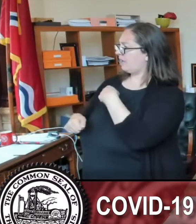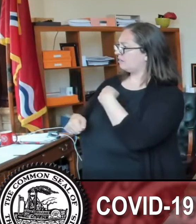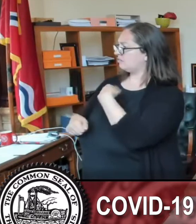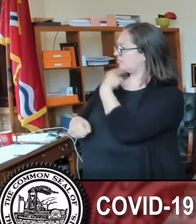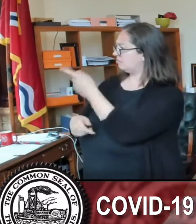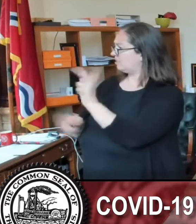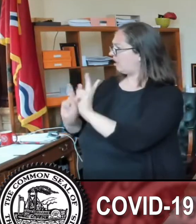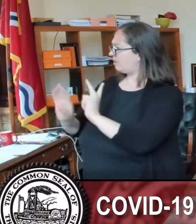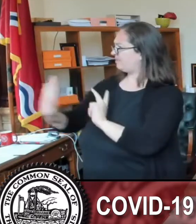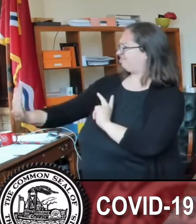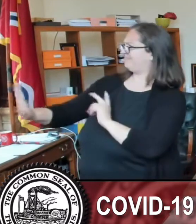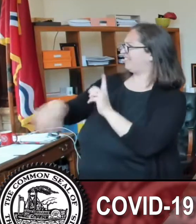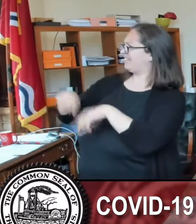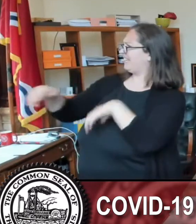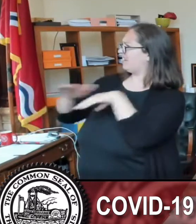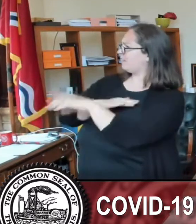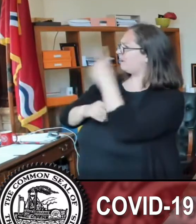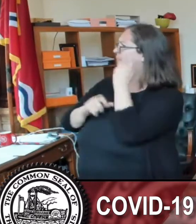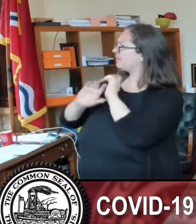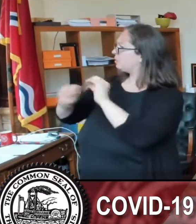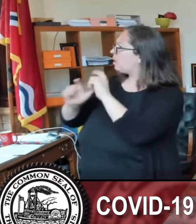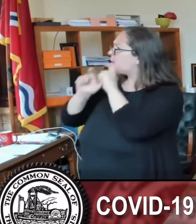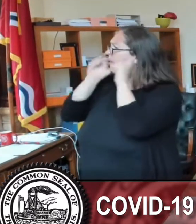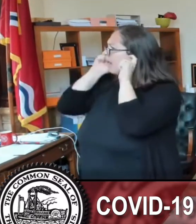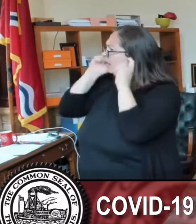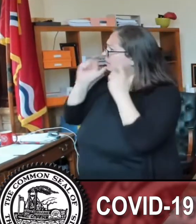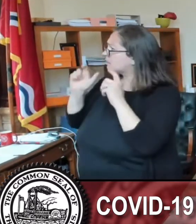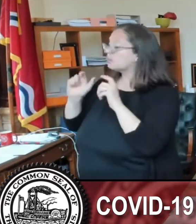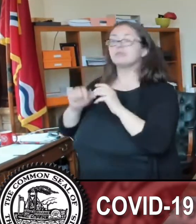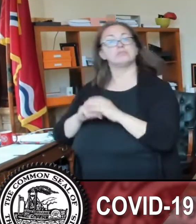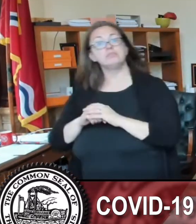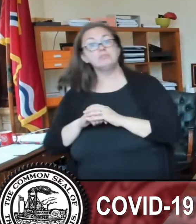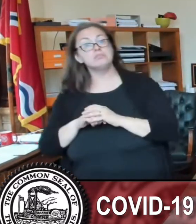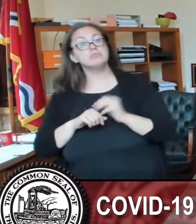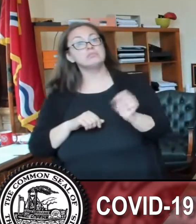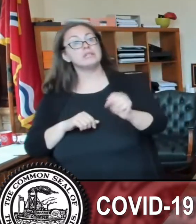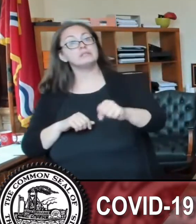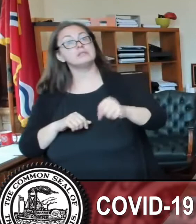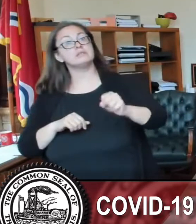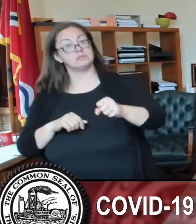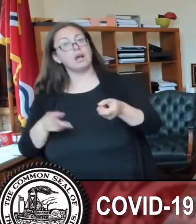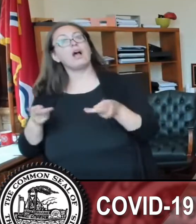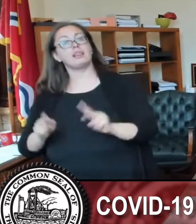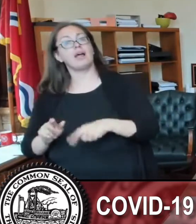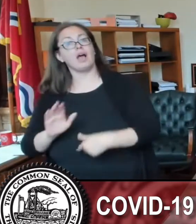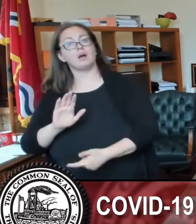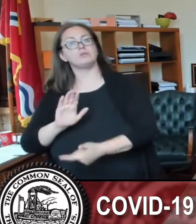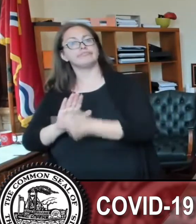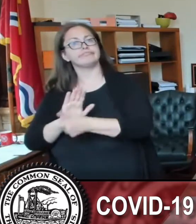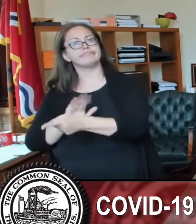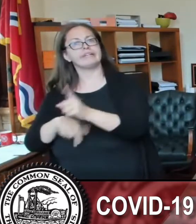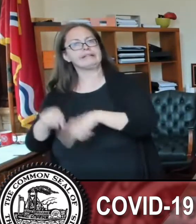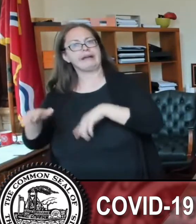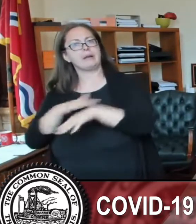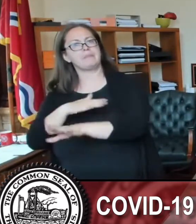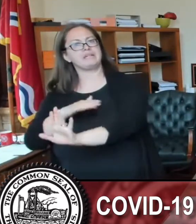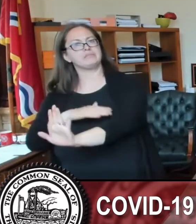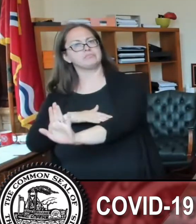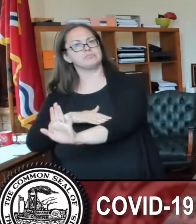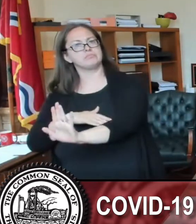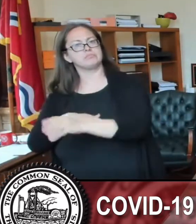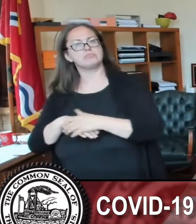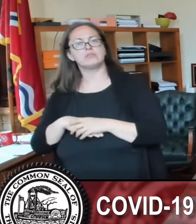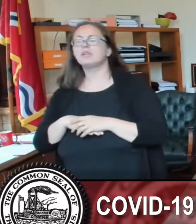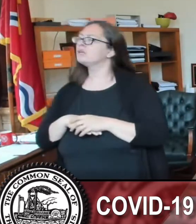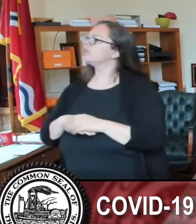for not wearing a mask if they want to come inside? They are. They are. We have a question about the small